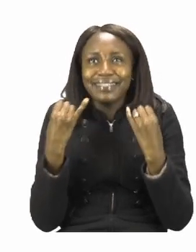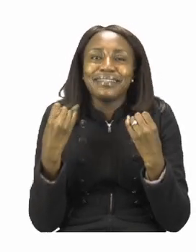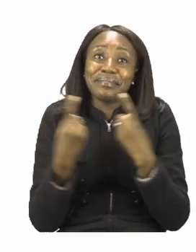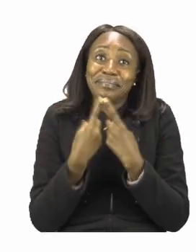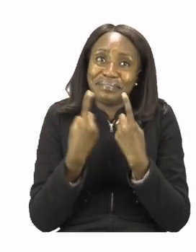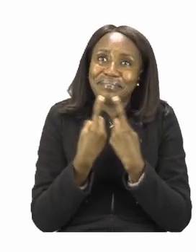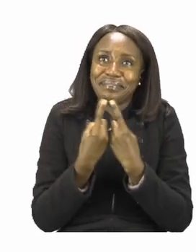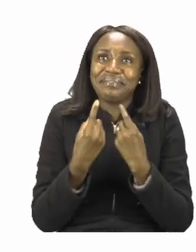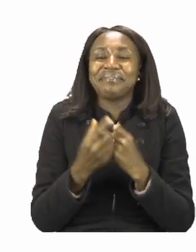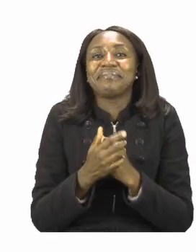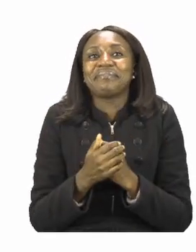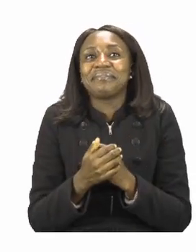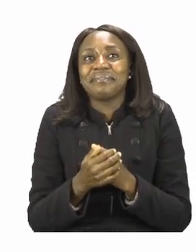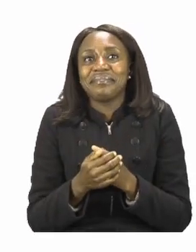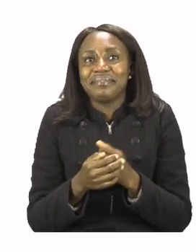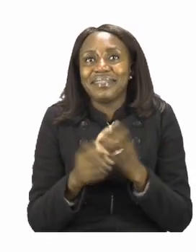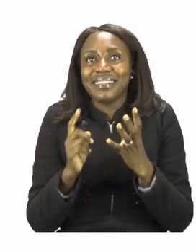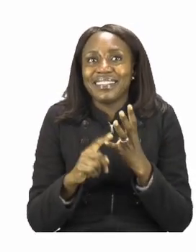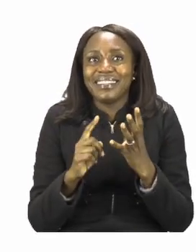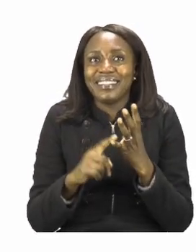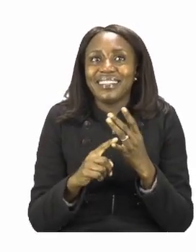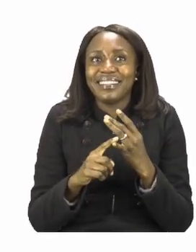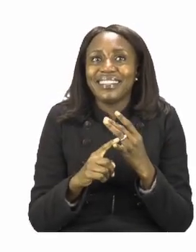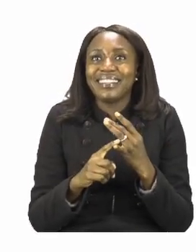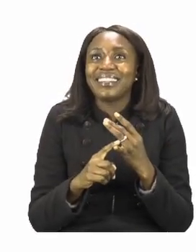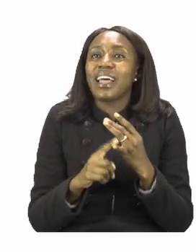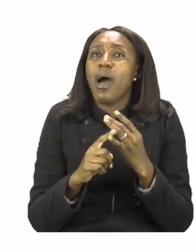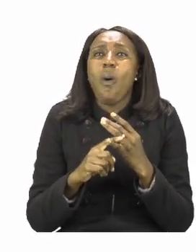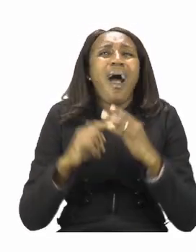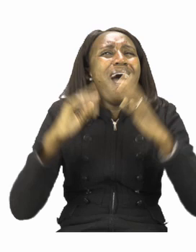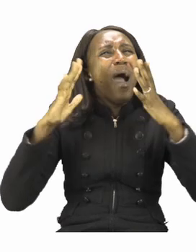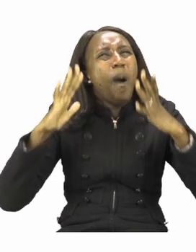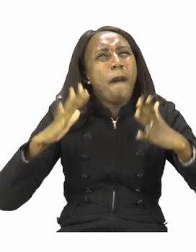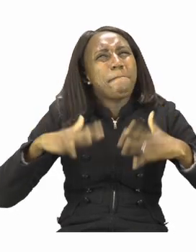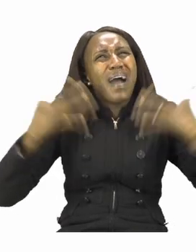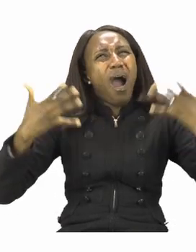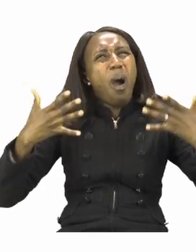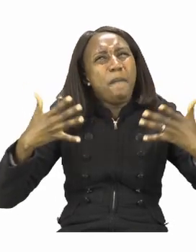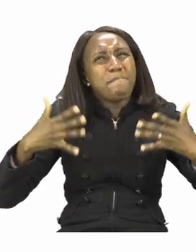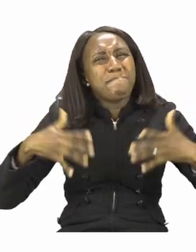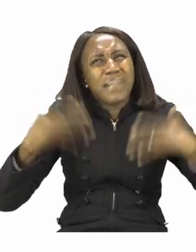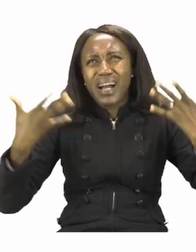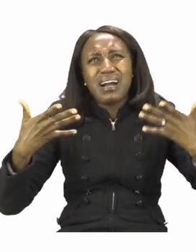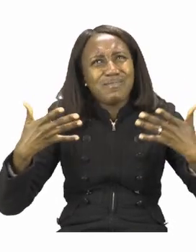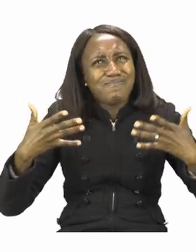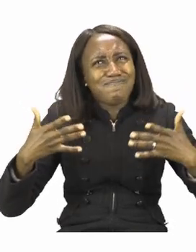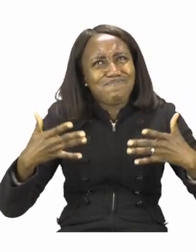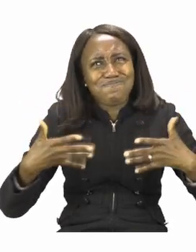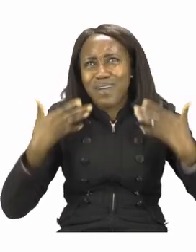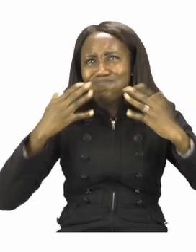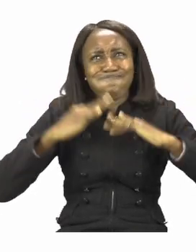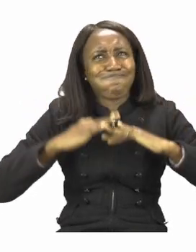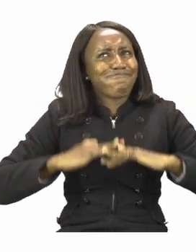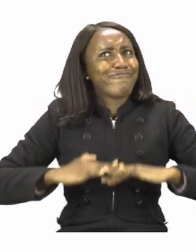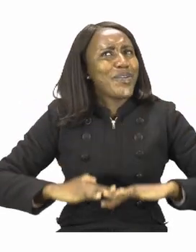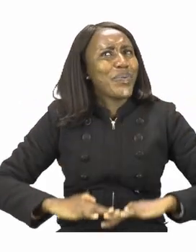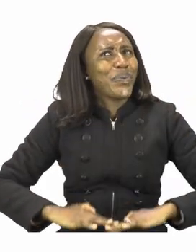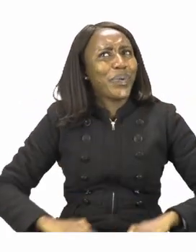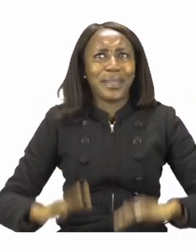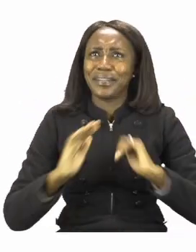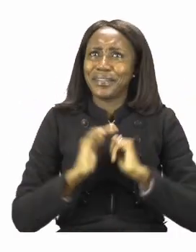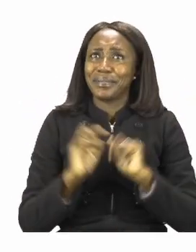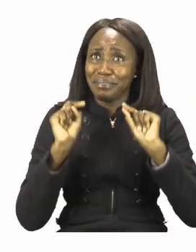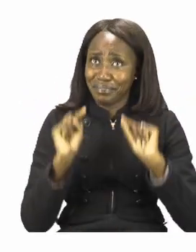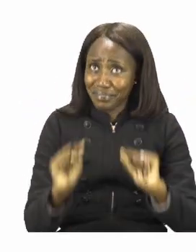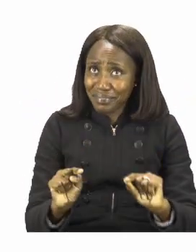the last one is someone who is definitely happy and at peace. So we're going to try and imitate